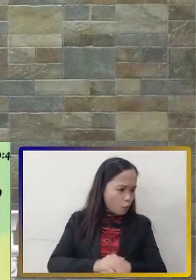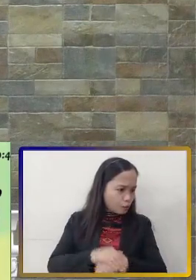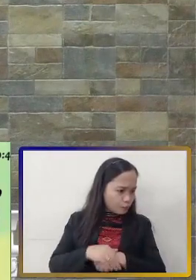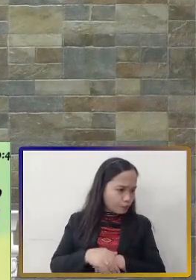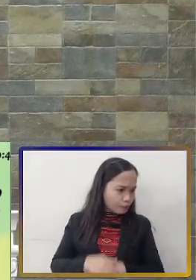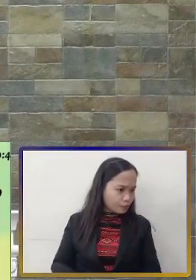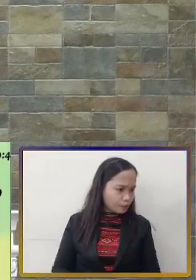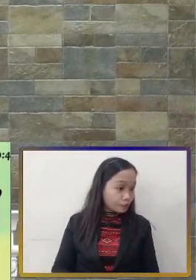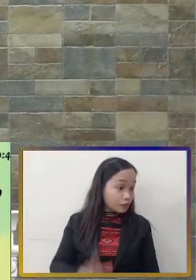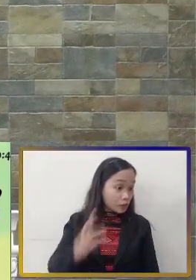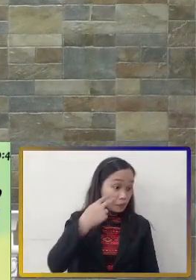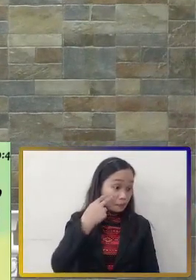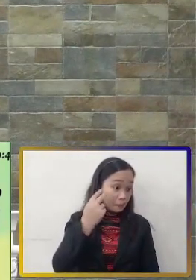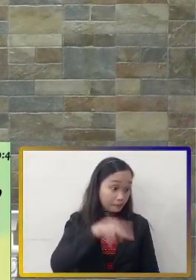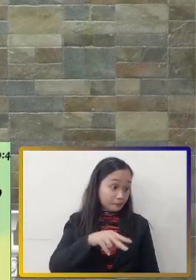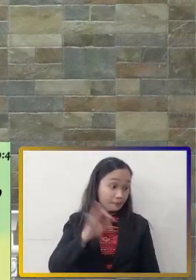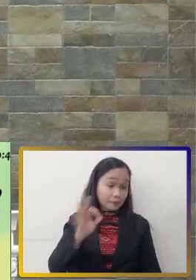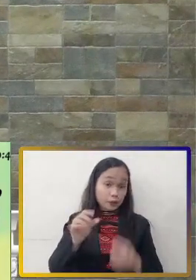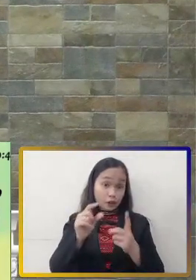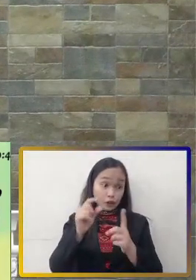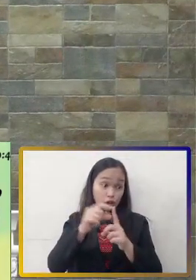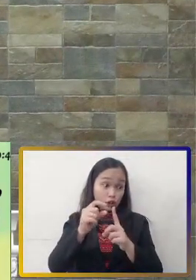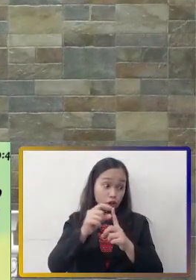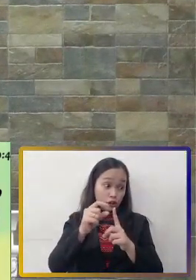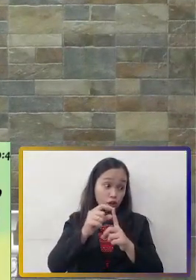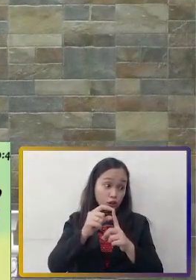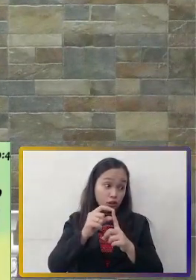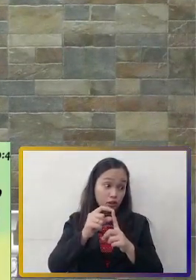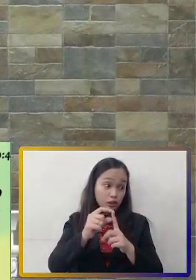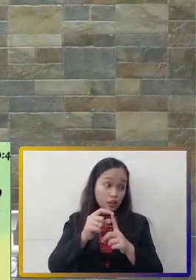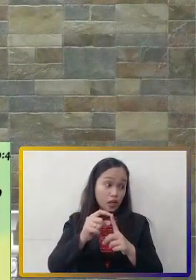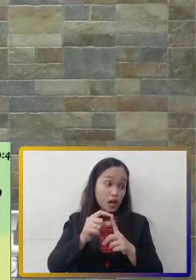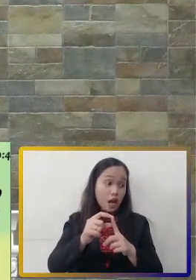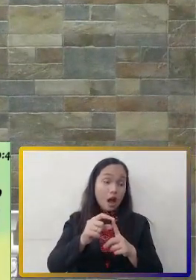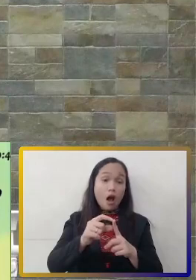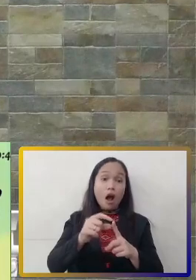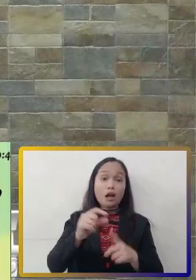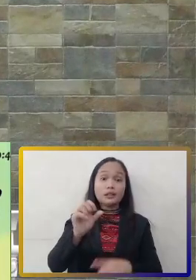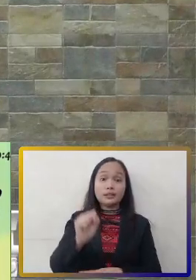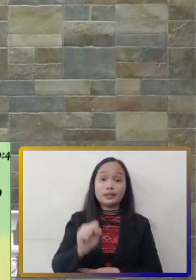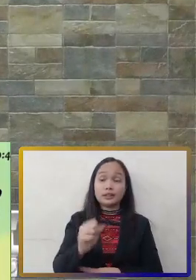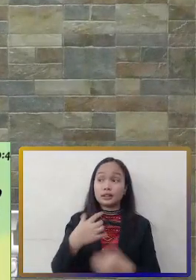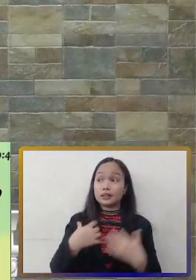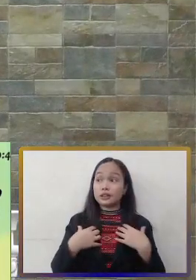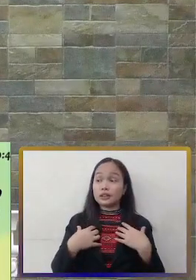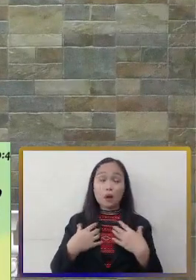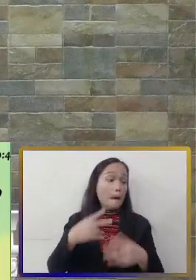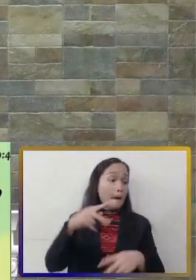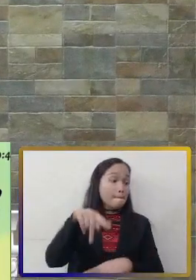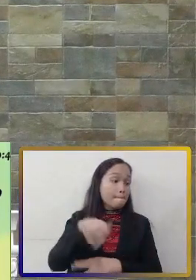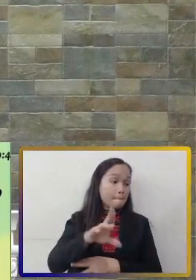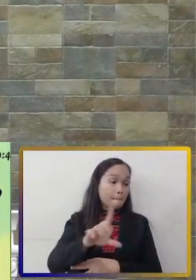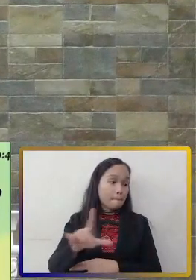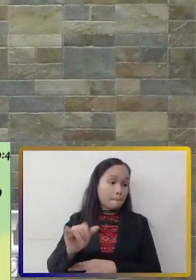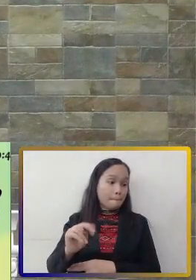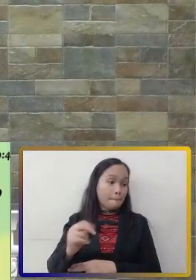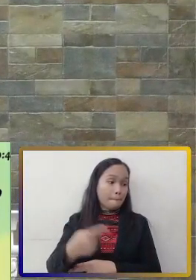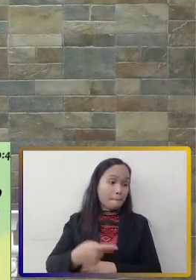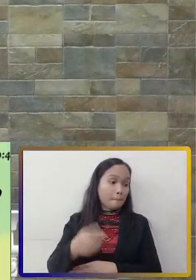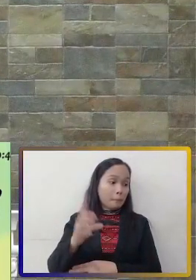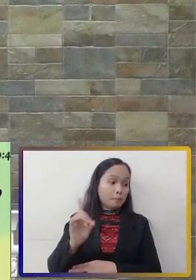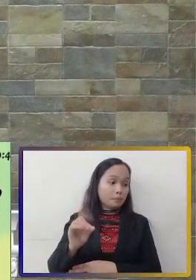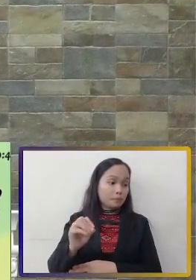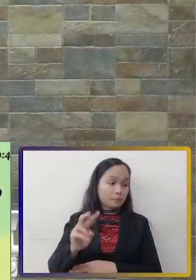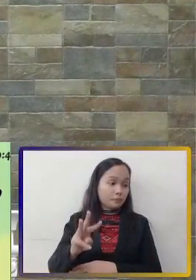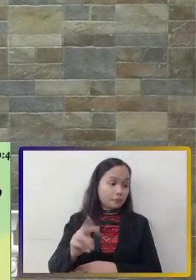your marker, mark the words strongholds. Pulling down of strongholds.